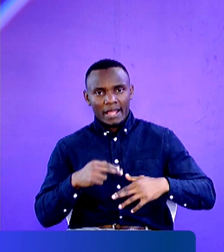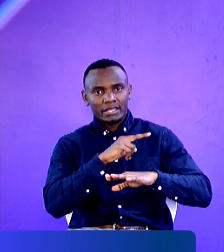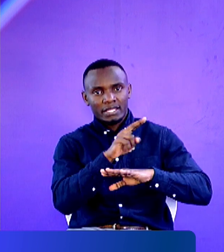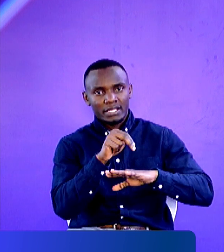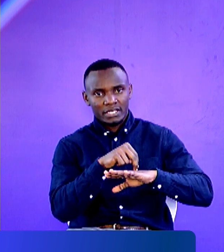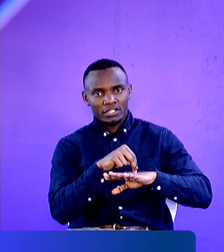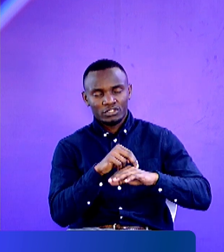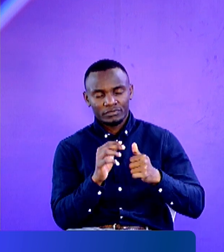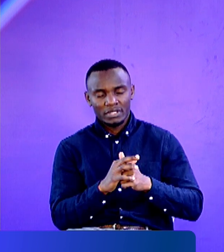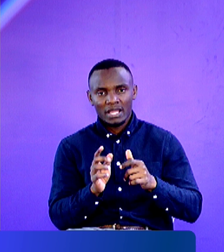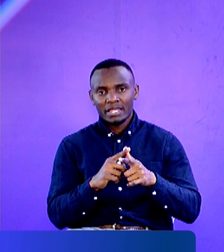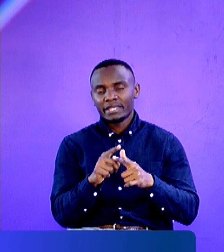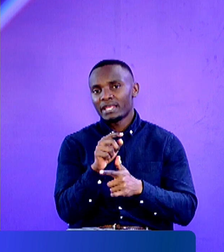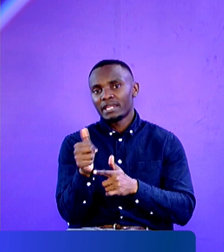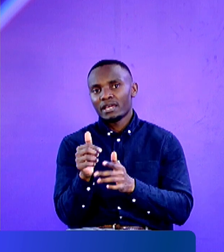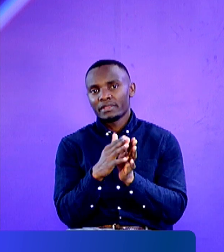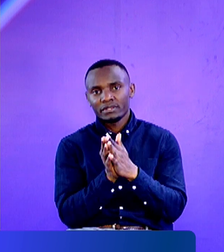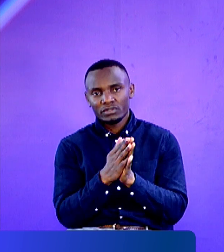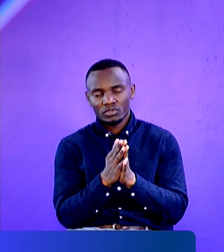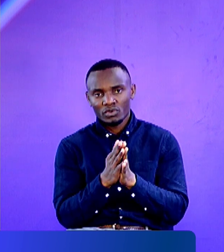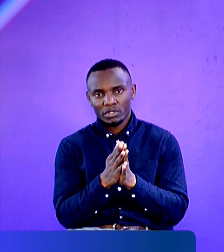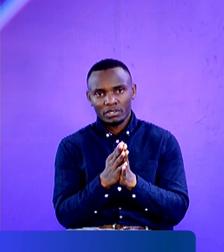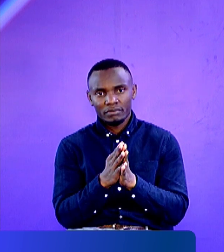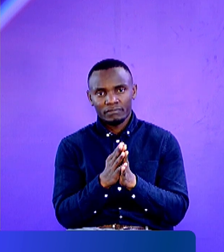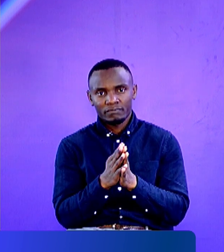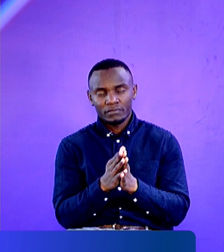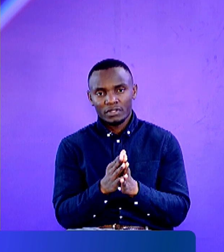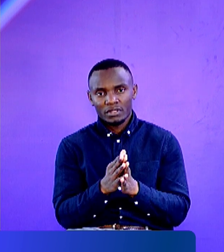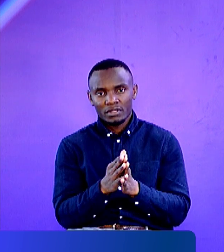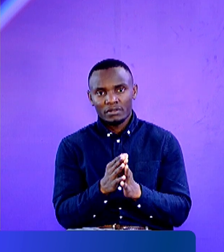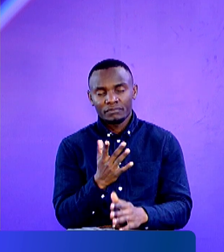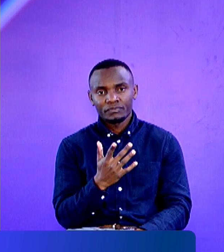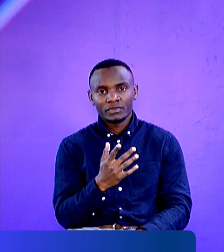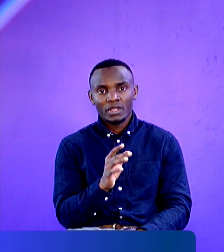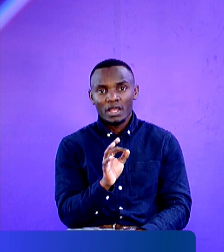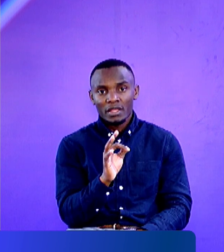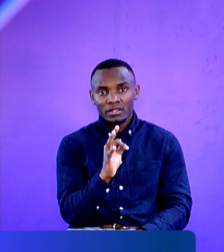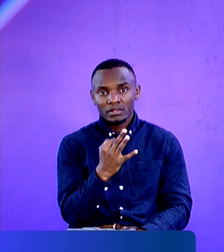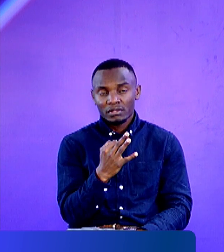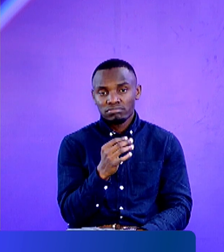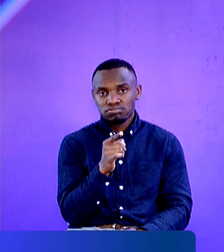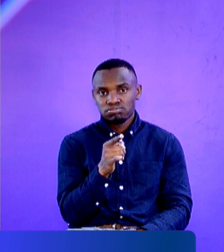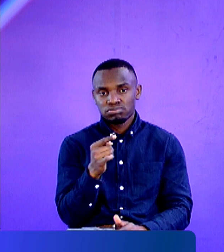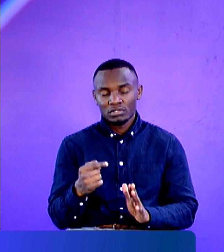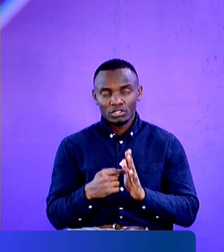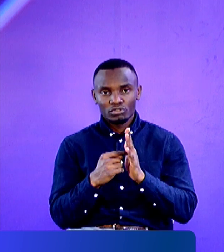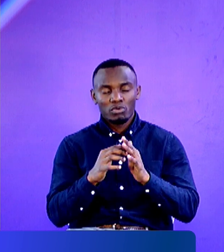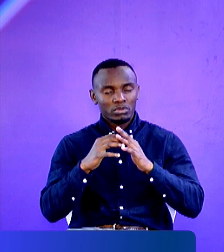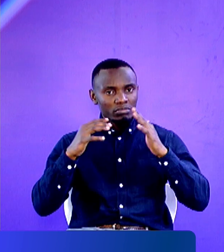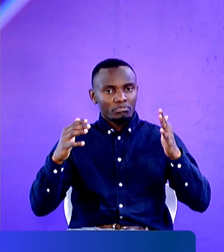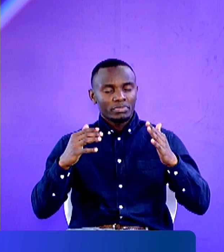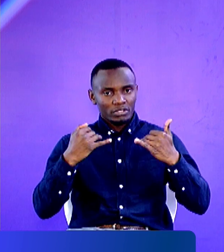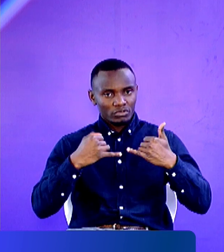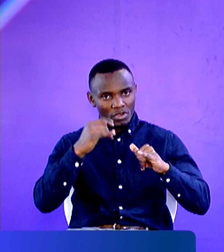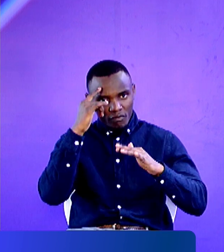lastly, another story in the Daily Nation in politics. Third Force presents a big test for Ruto, Gachagua,